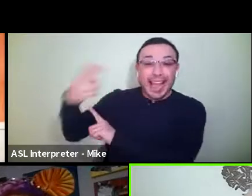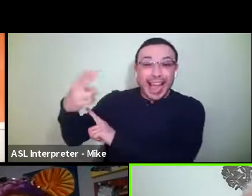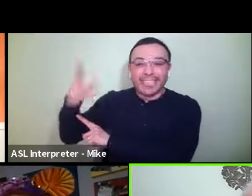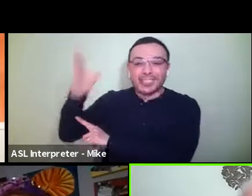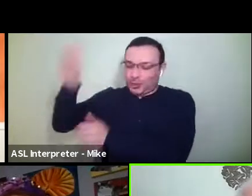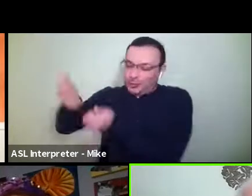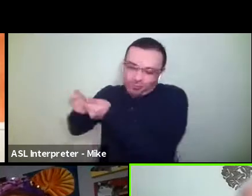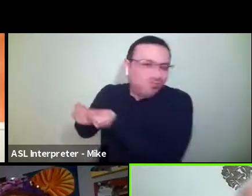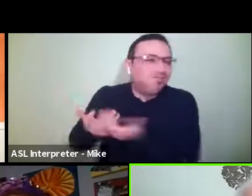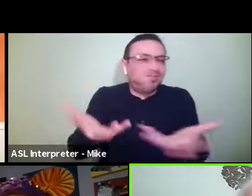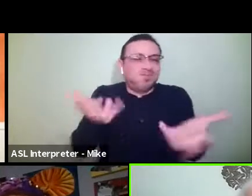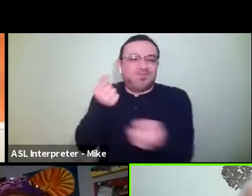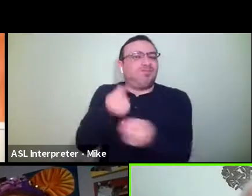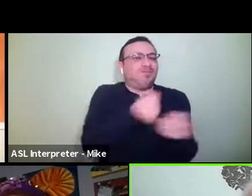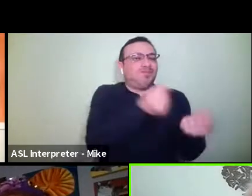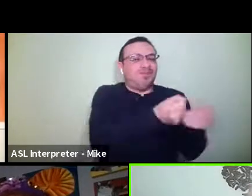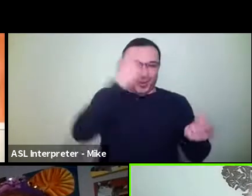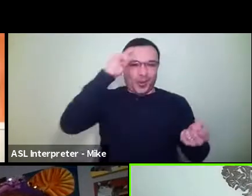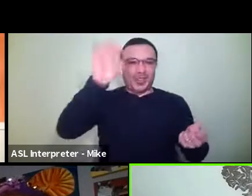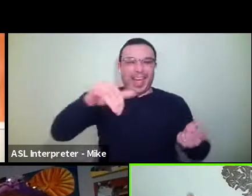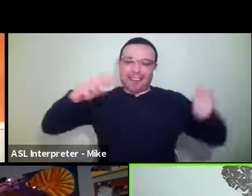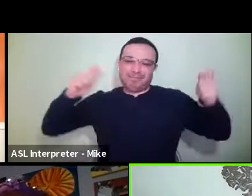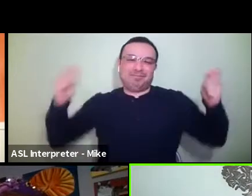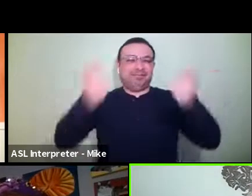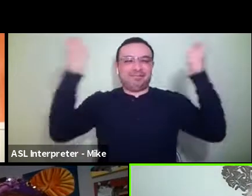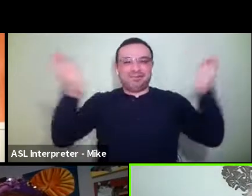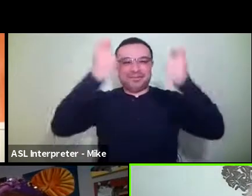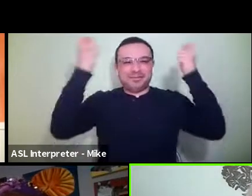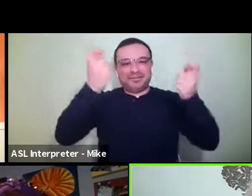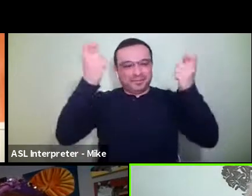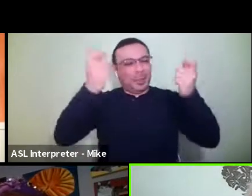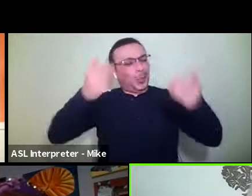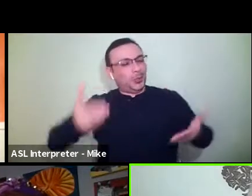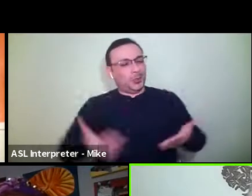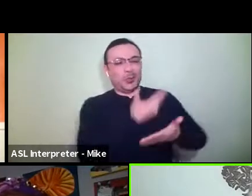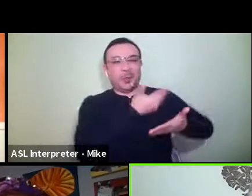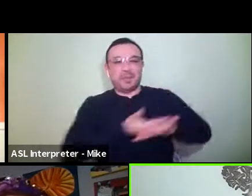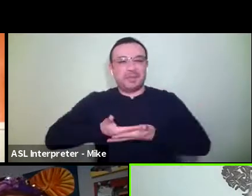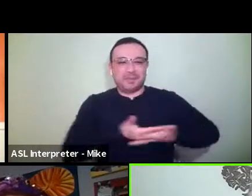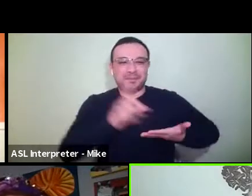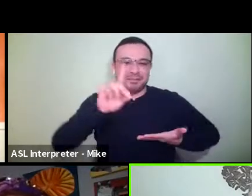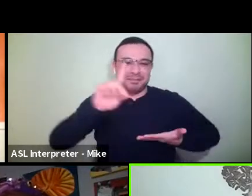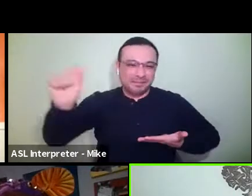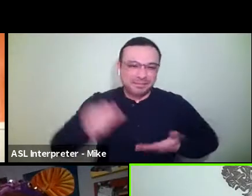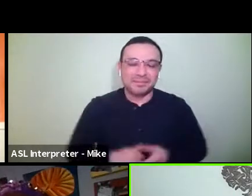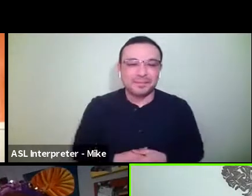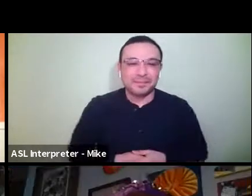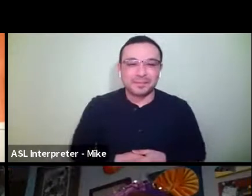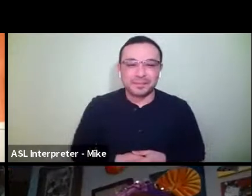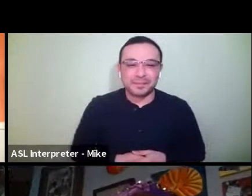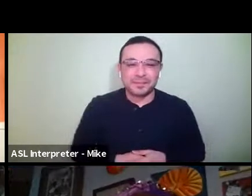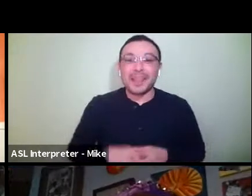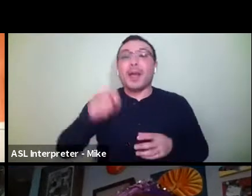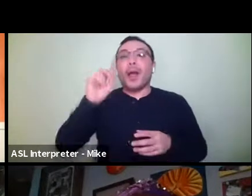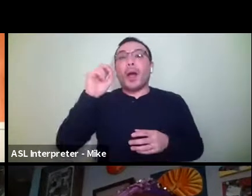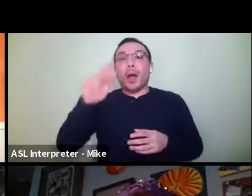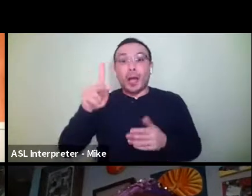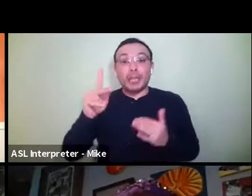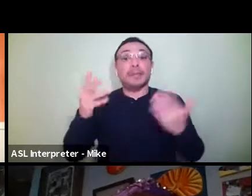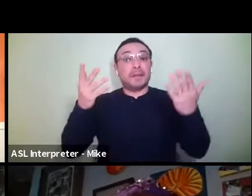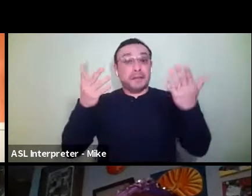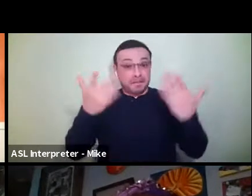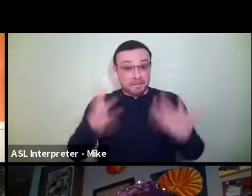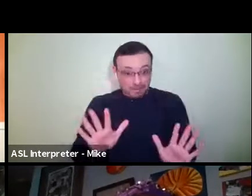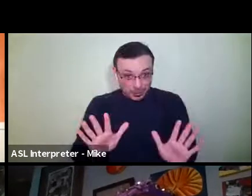Thank you. We can move on now to, thank you so much. We can move on now to the next part of the program.